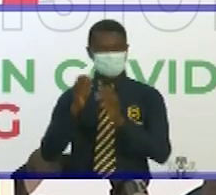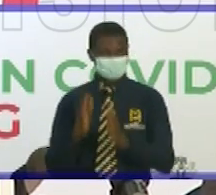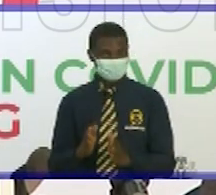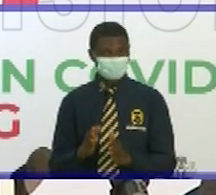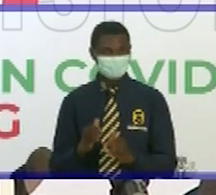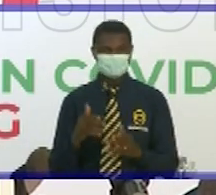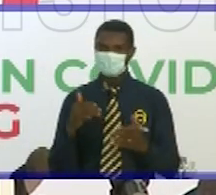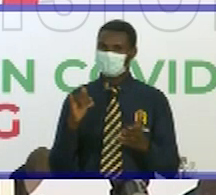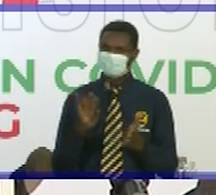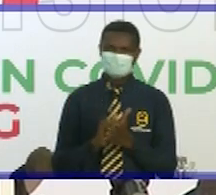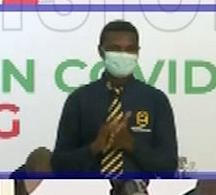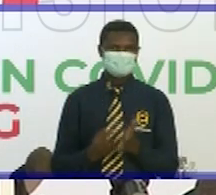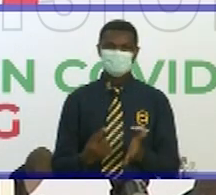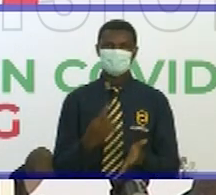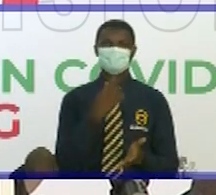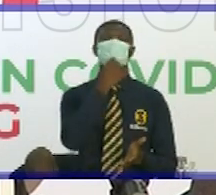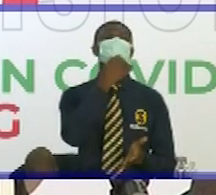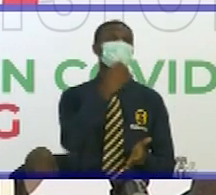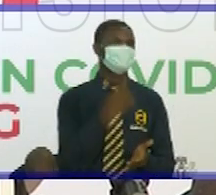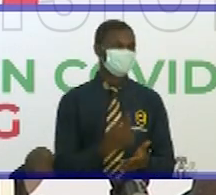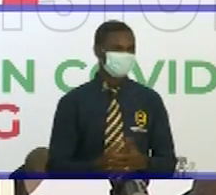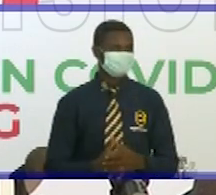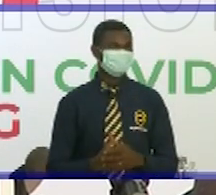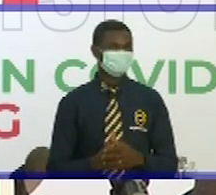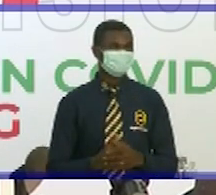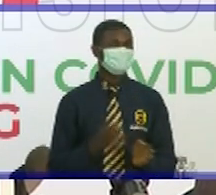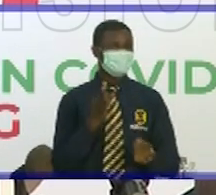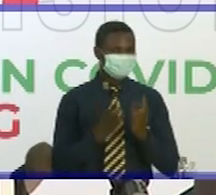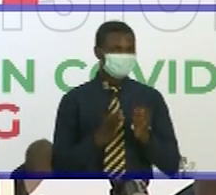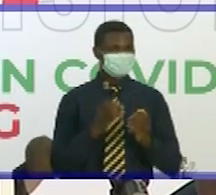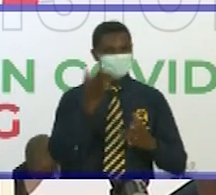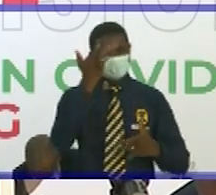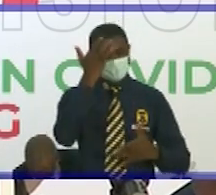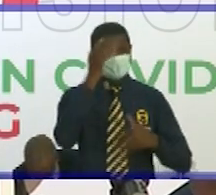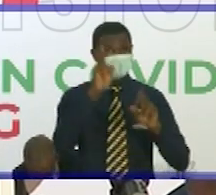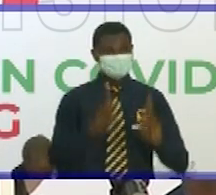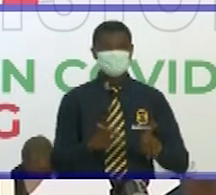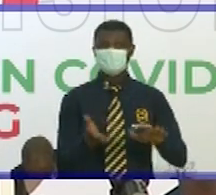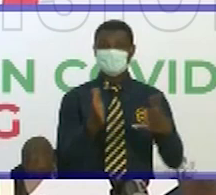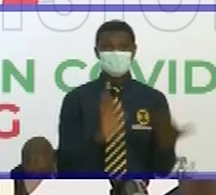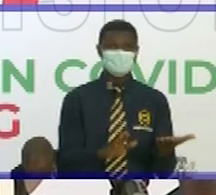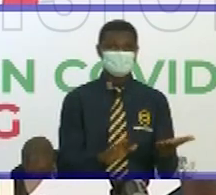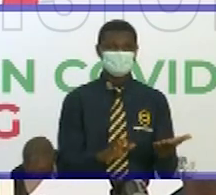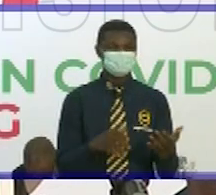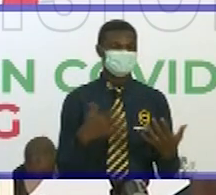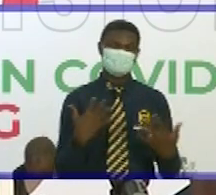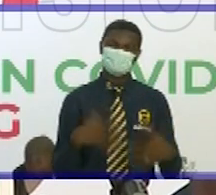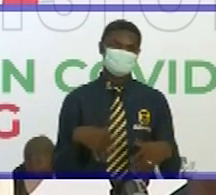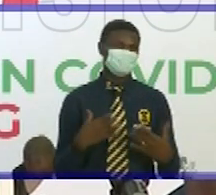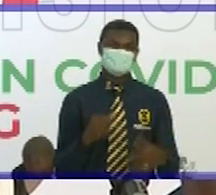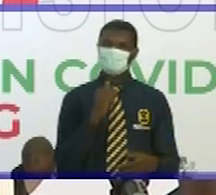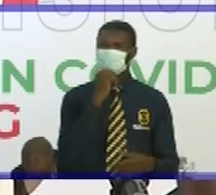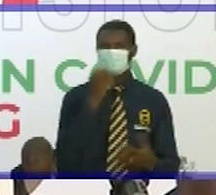ti alaisan yen ba to ba ku ko n se nkan ti o ma dun